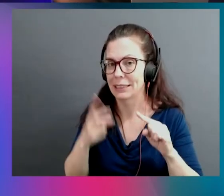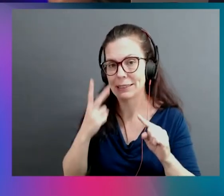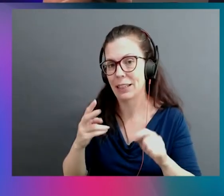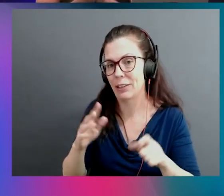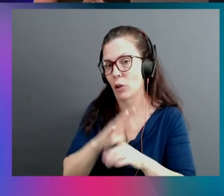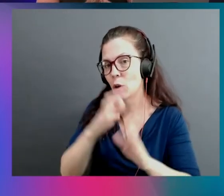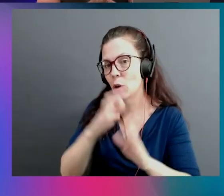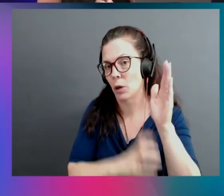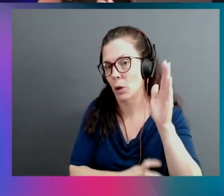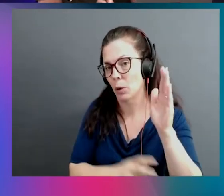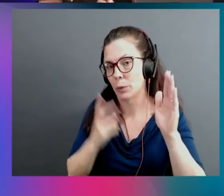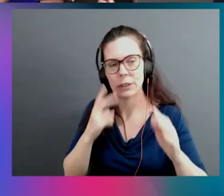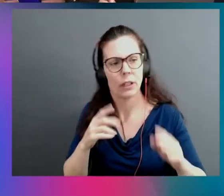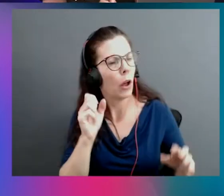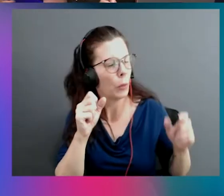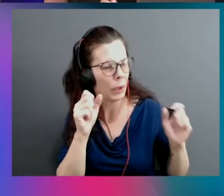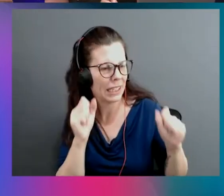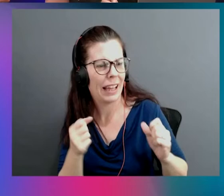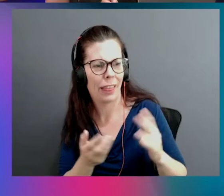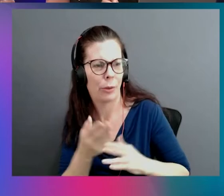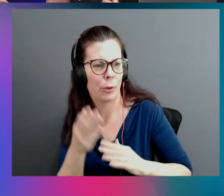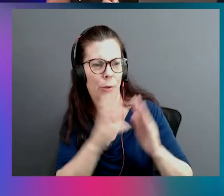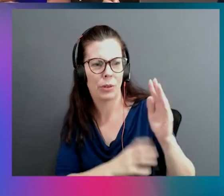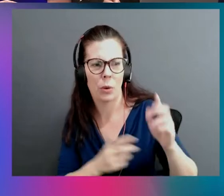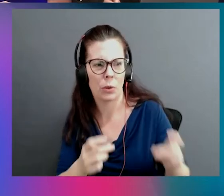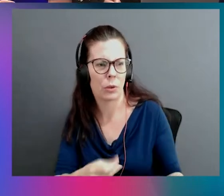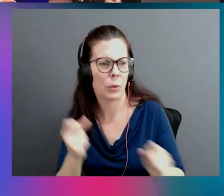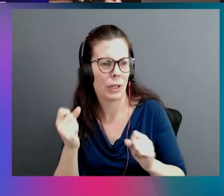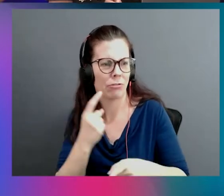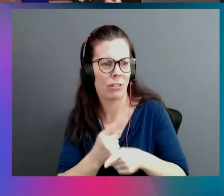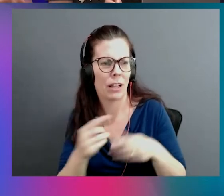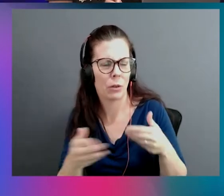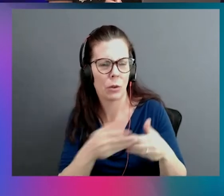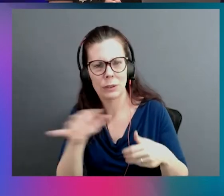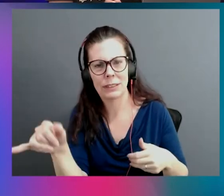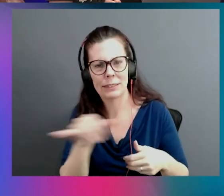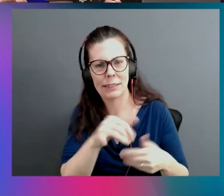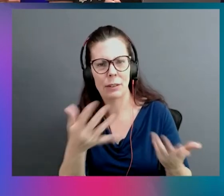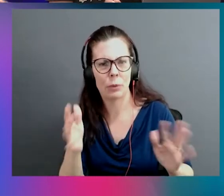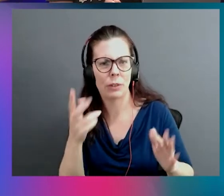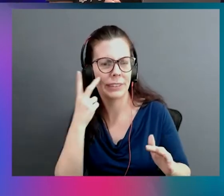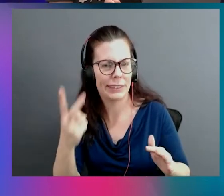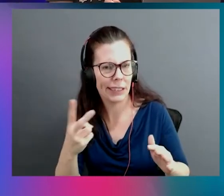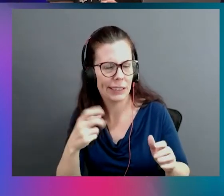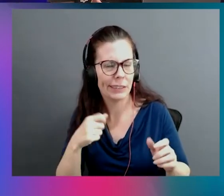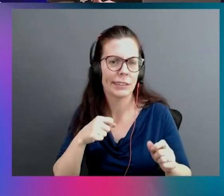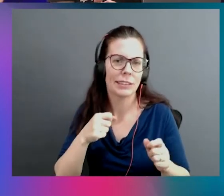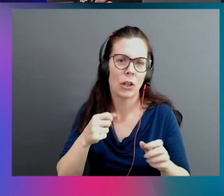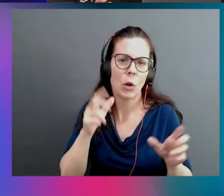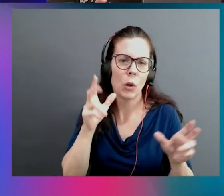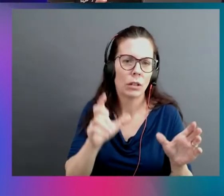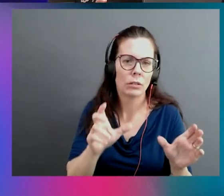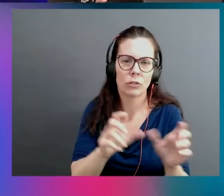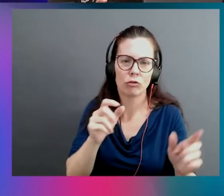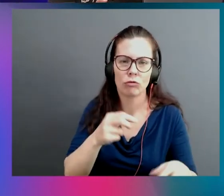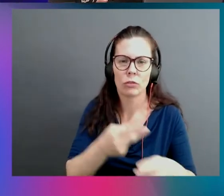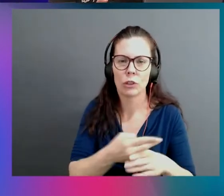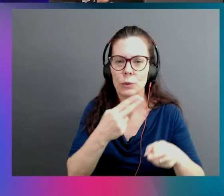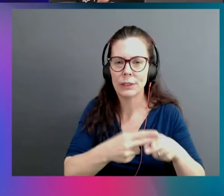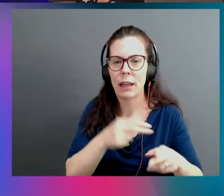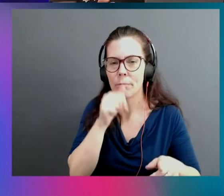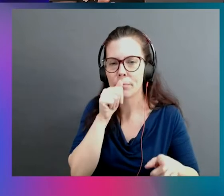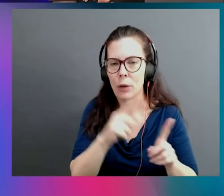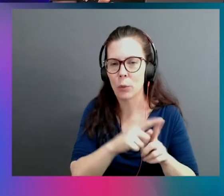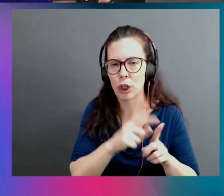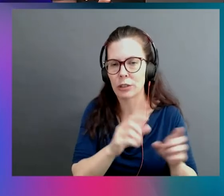Well, we can go through the code pretty quick, right? Because it's very similar to what we've already seen, right? The credentials, instantiate the clients. Exactly. But yeah.